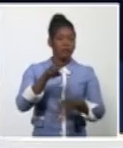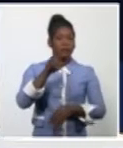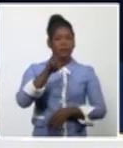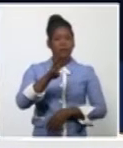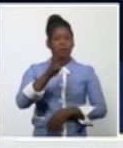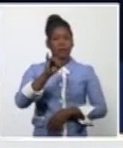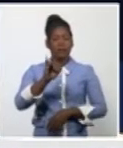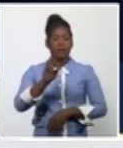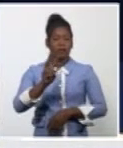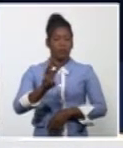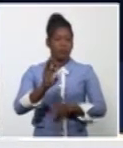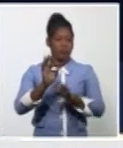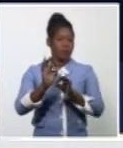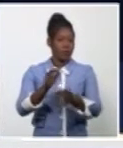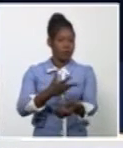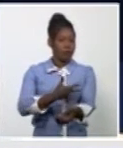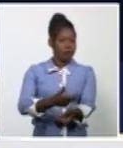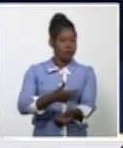Yesterday,